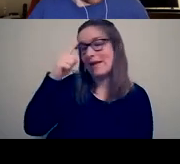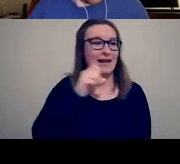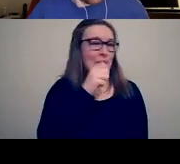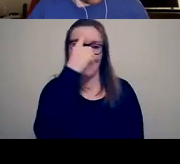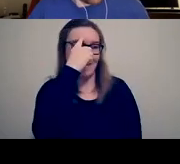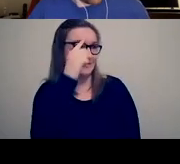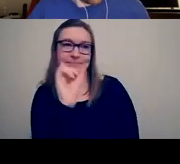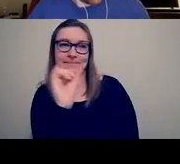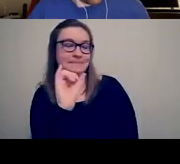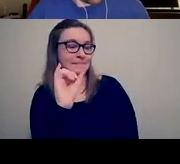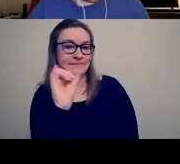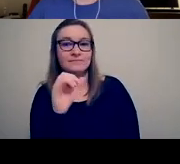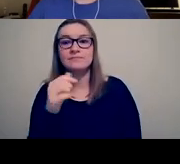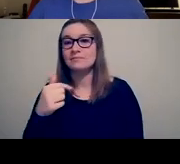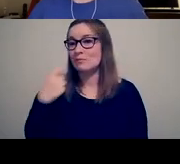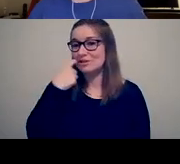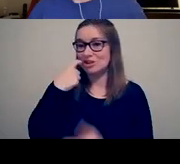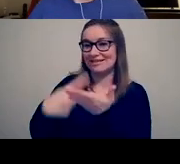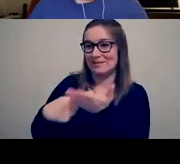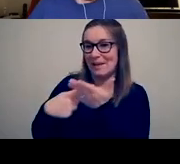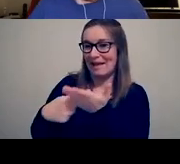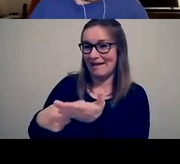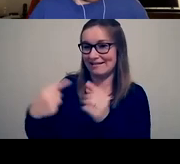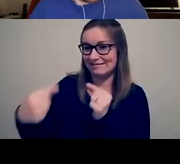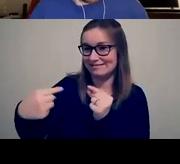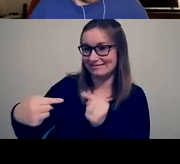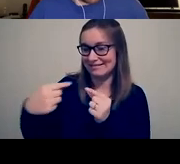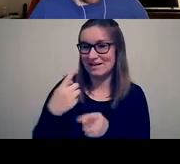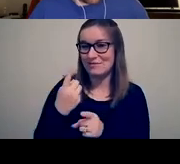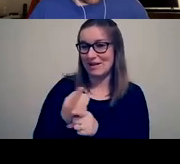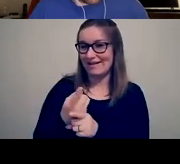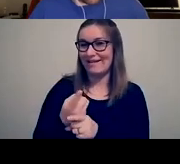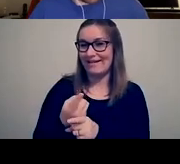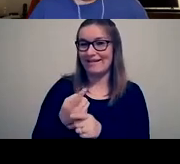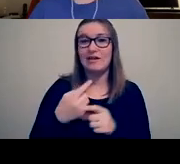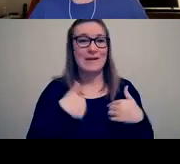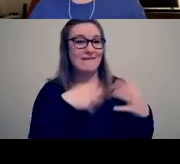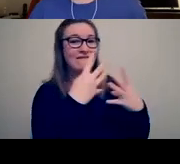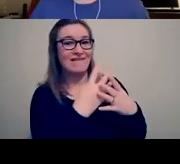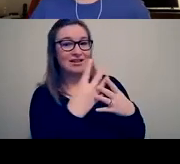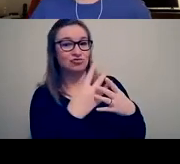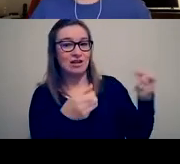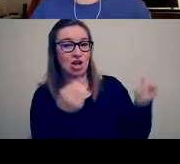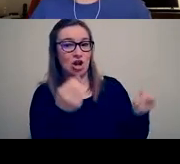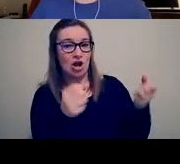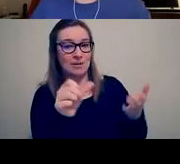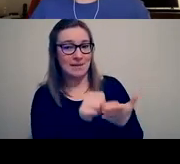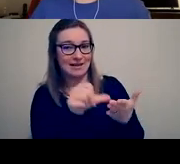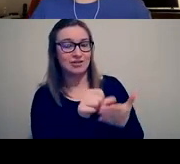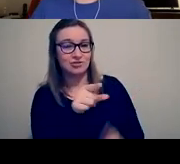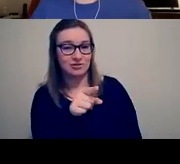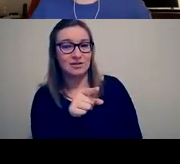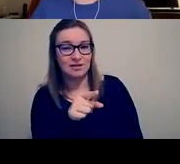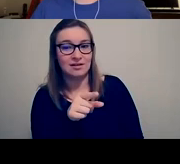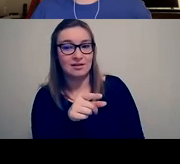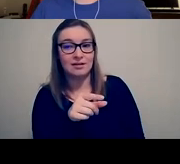I don't think it is either. We just had a debate over it, right? Right. And because so, we're on the filtering cars page. So yes.